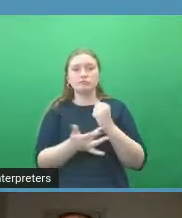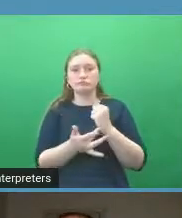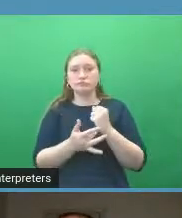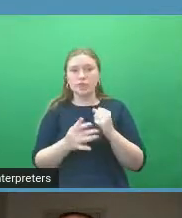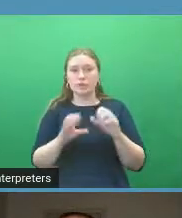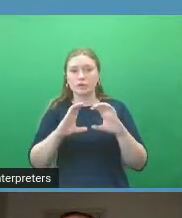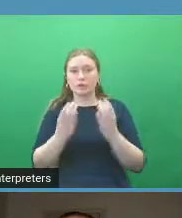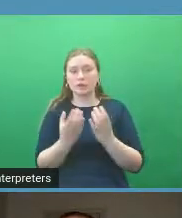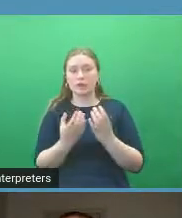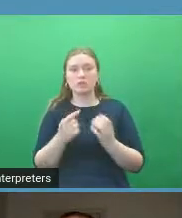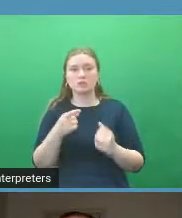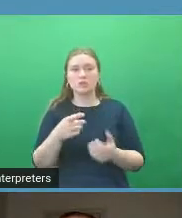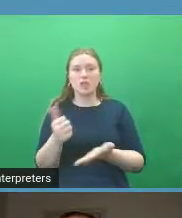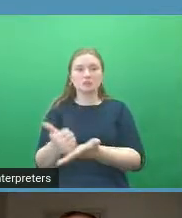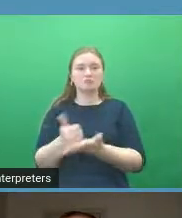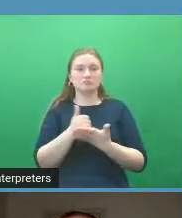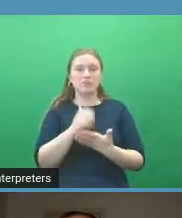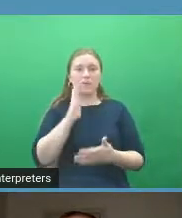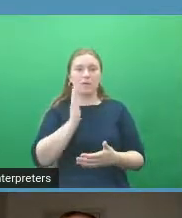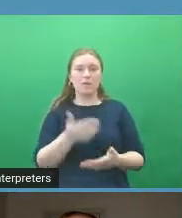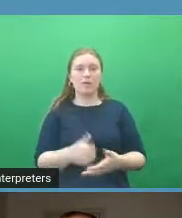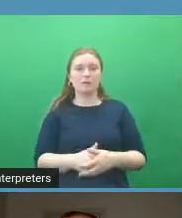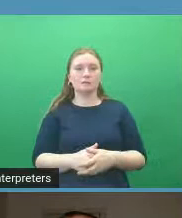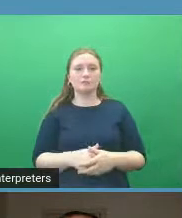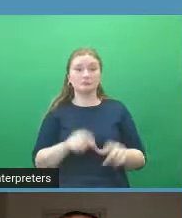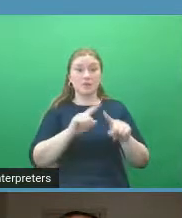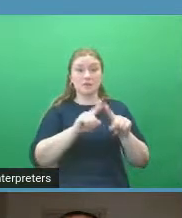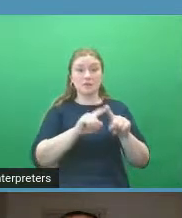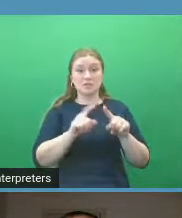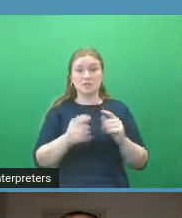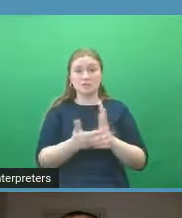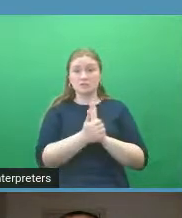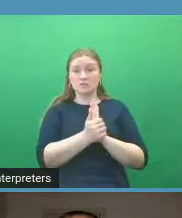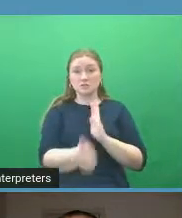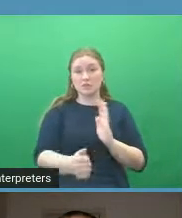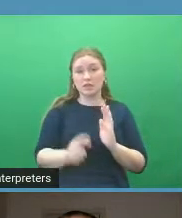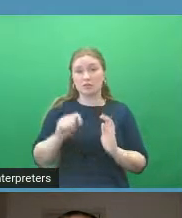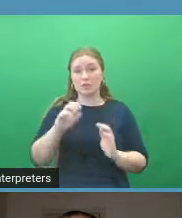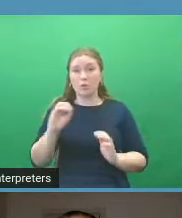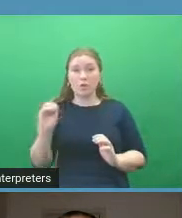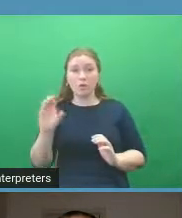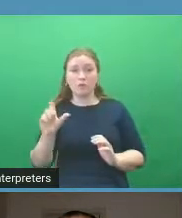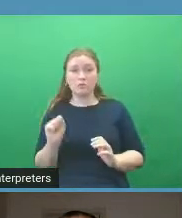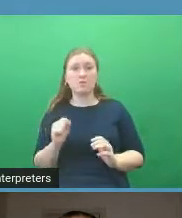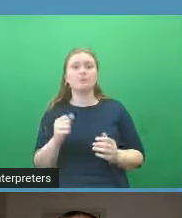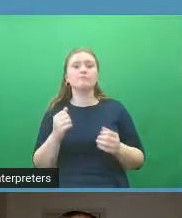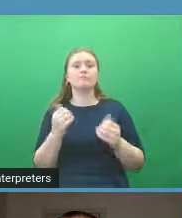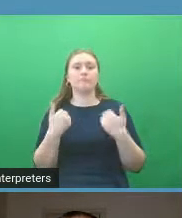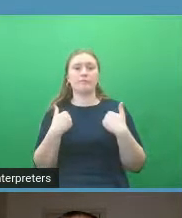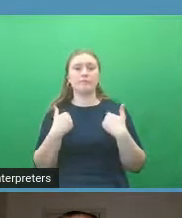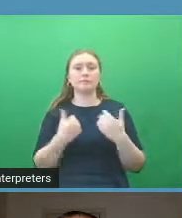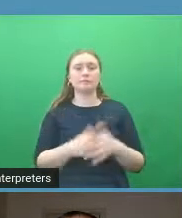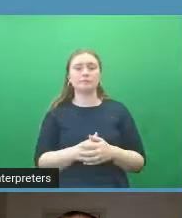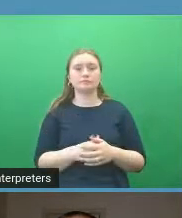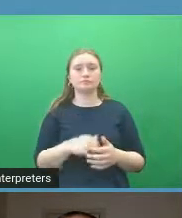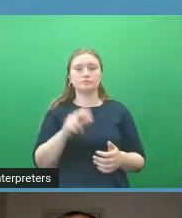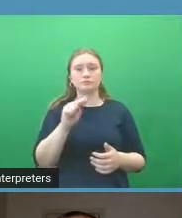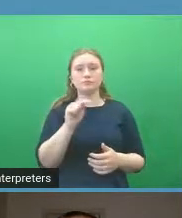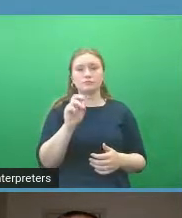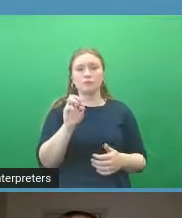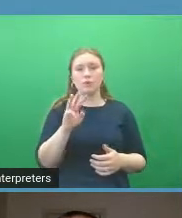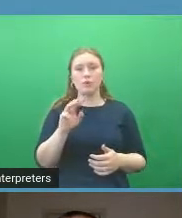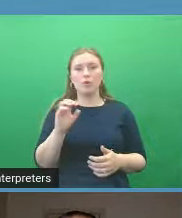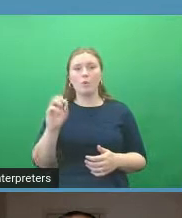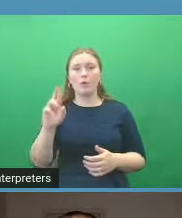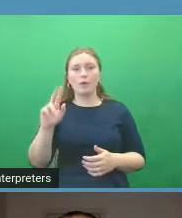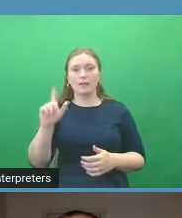offer deep dives around specific themes, skill sets, tools, and more. For the kiddos in the New Orleans area, the Ogden Museum of